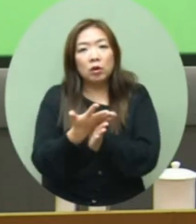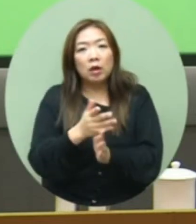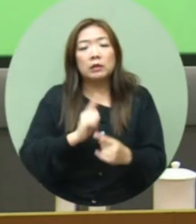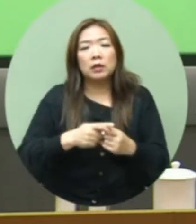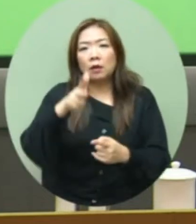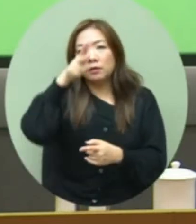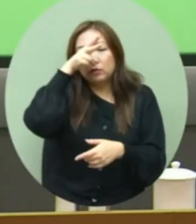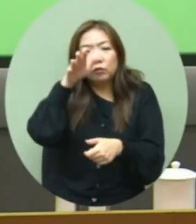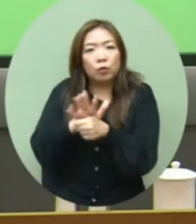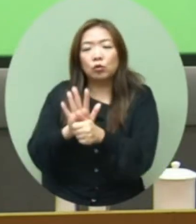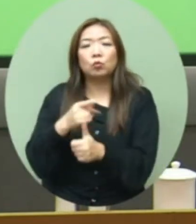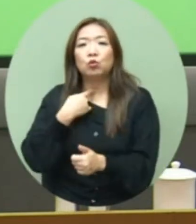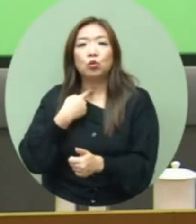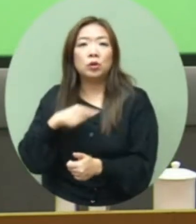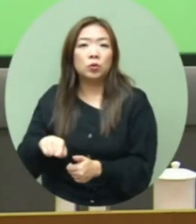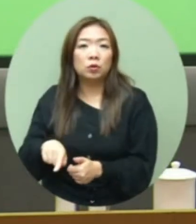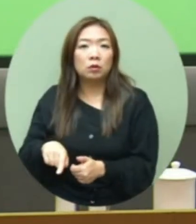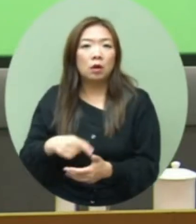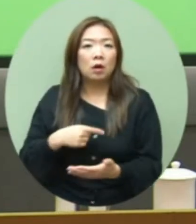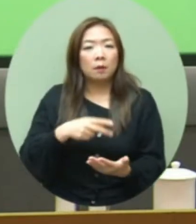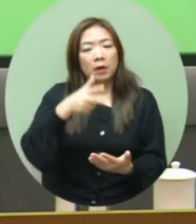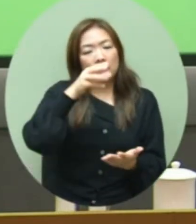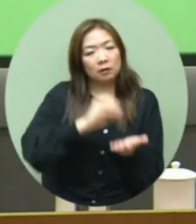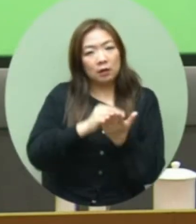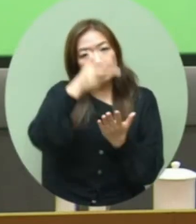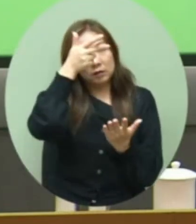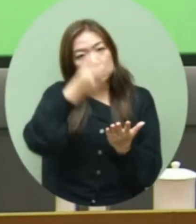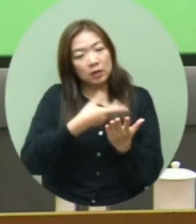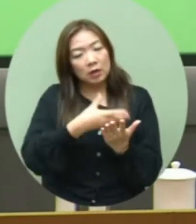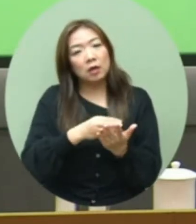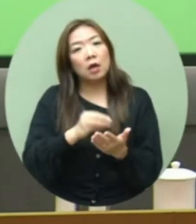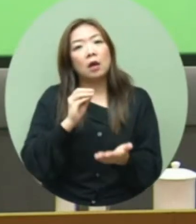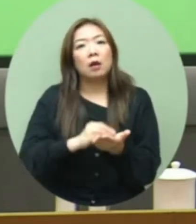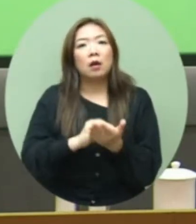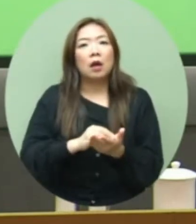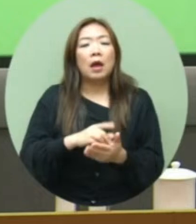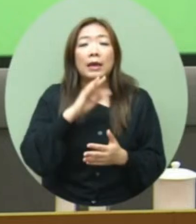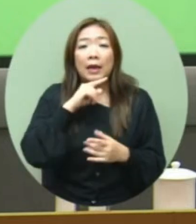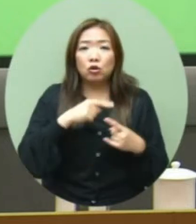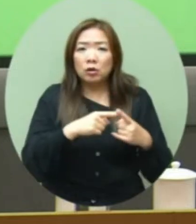people, if they can afford a $50 million home, they don't need government help.